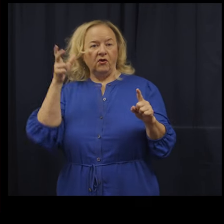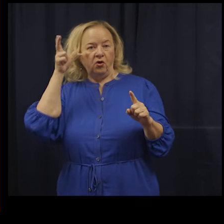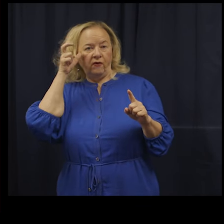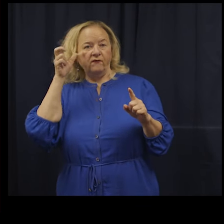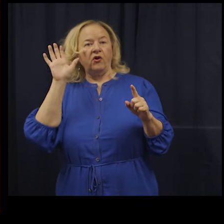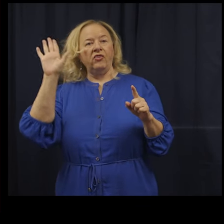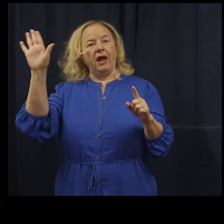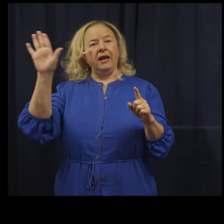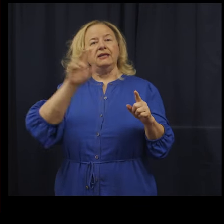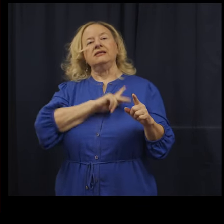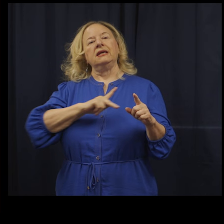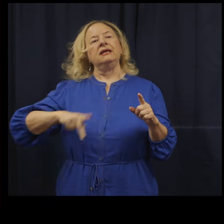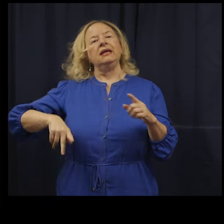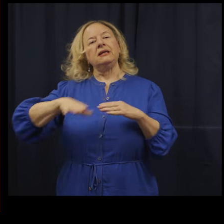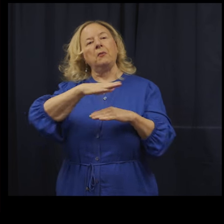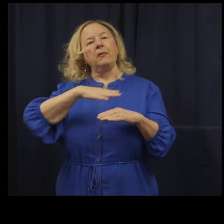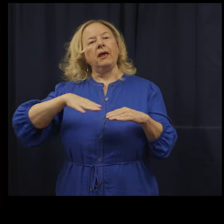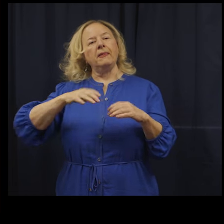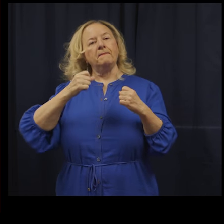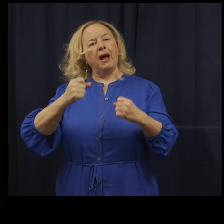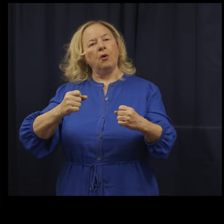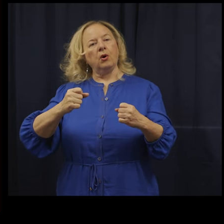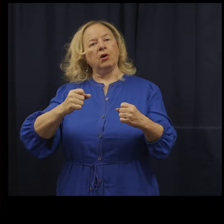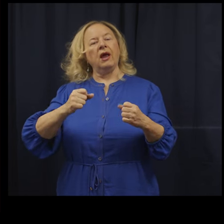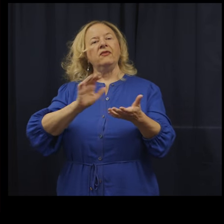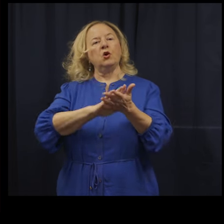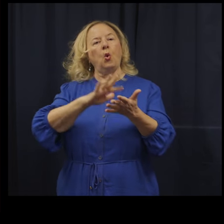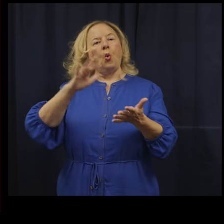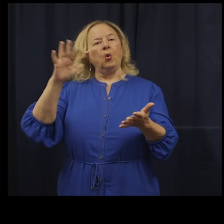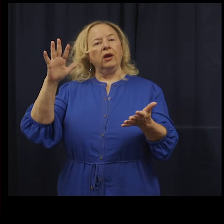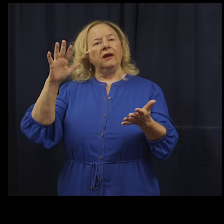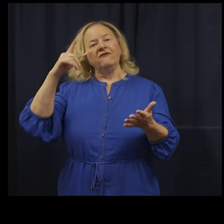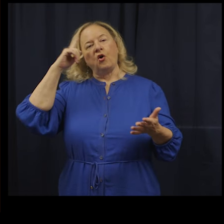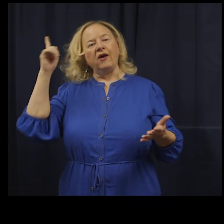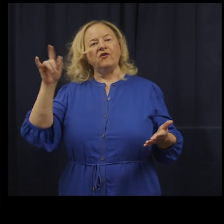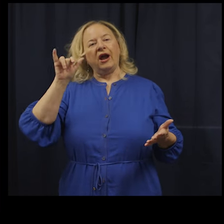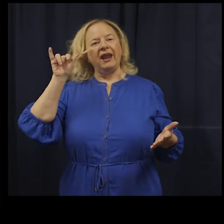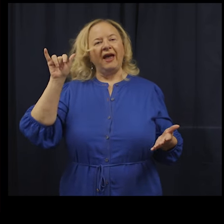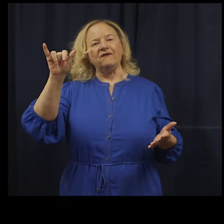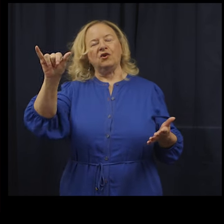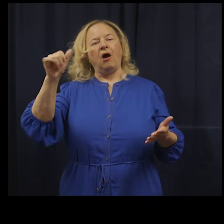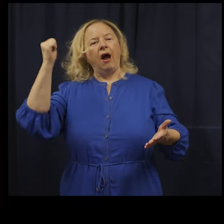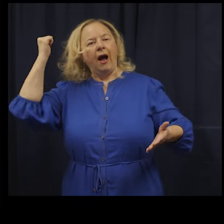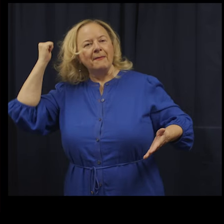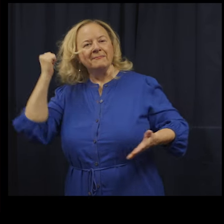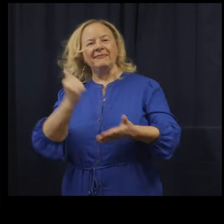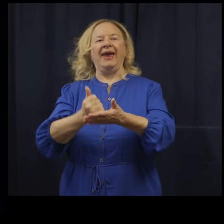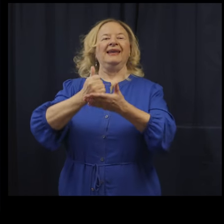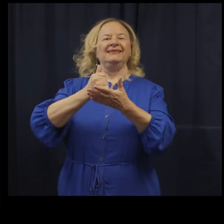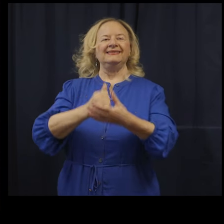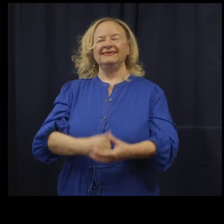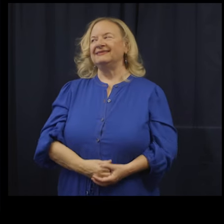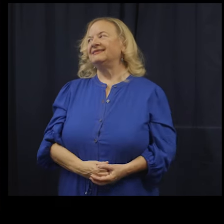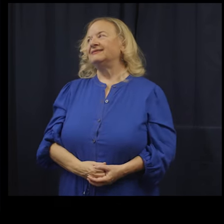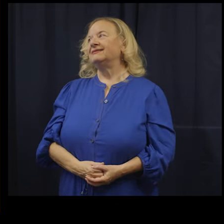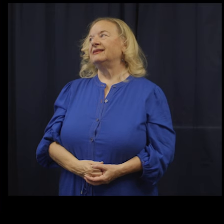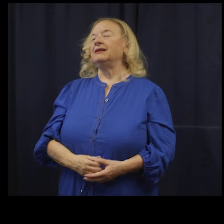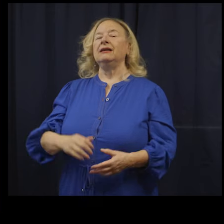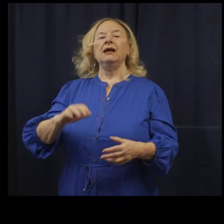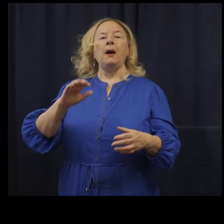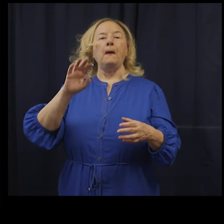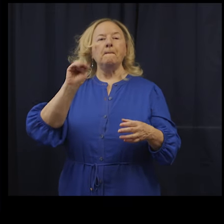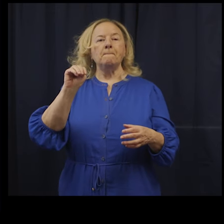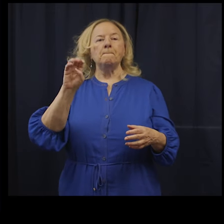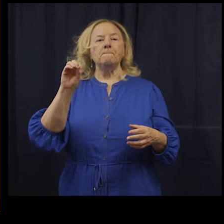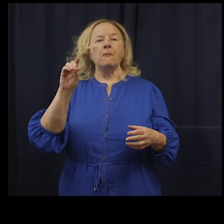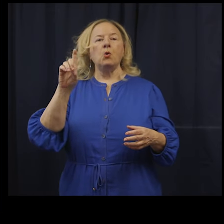evil. For thine is the kingdom and the power and the glory forever and ever. Amen. Mode